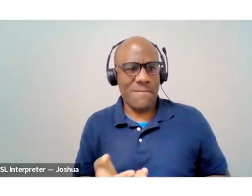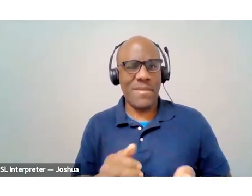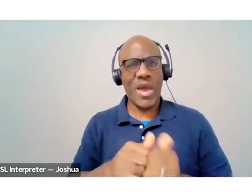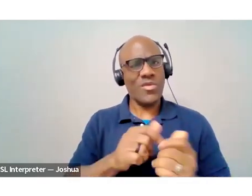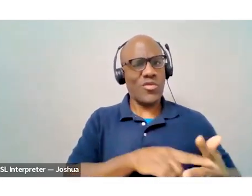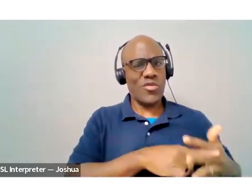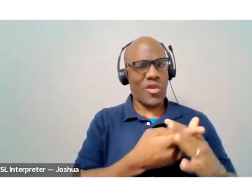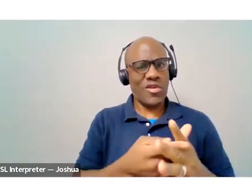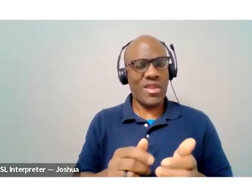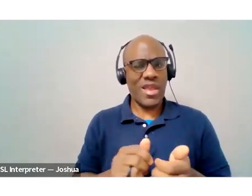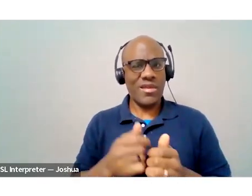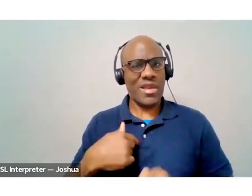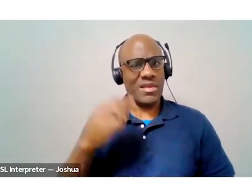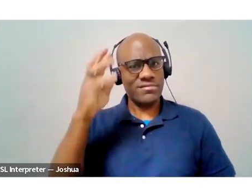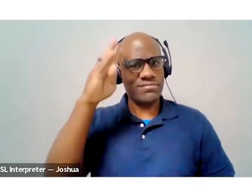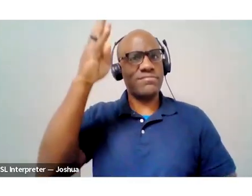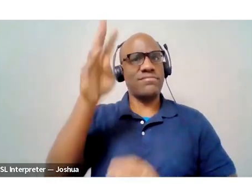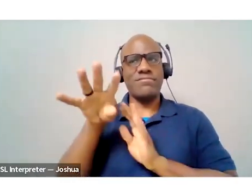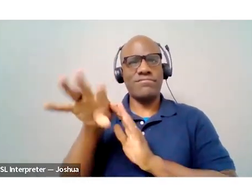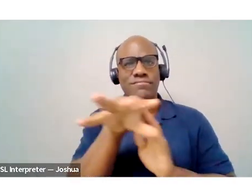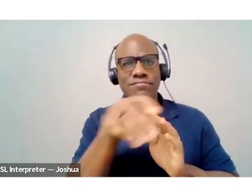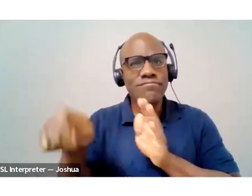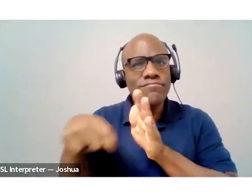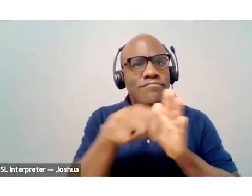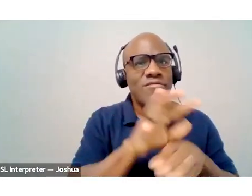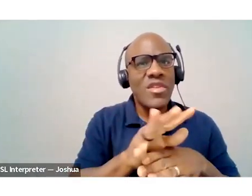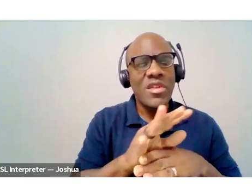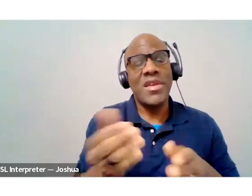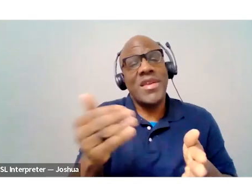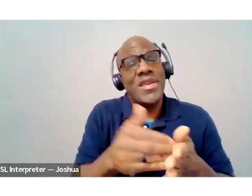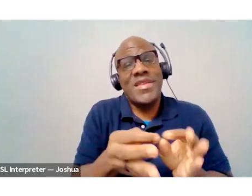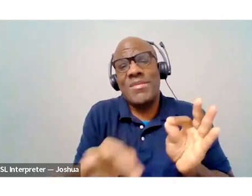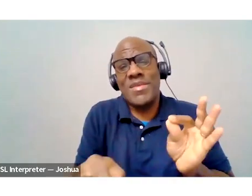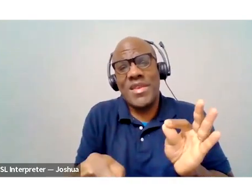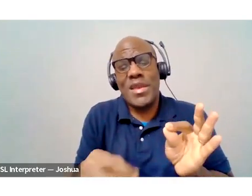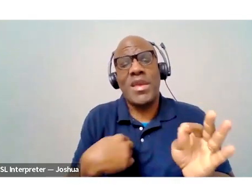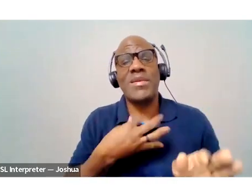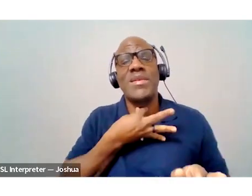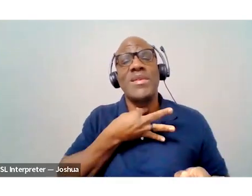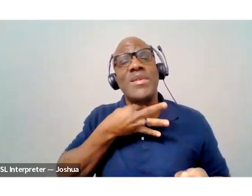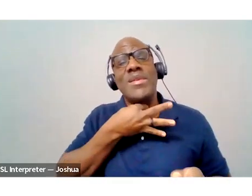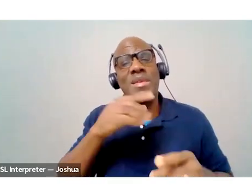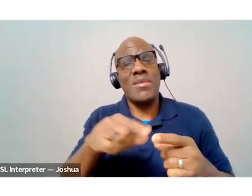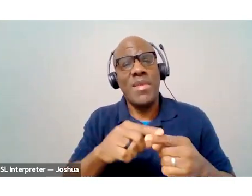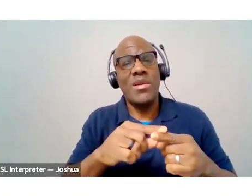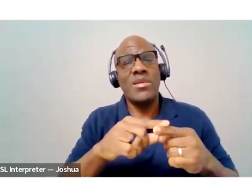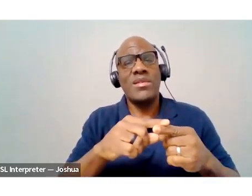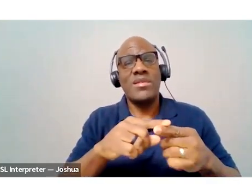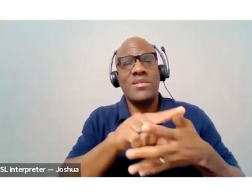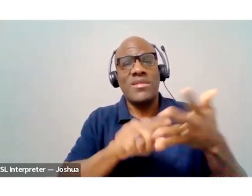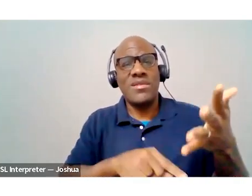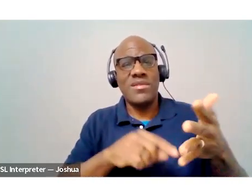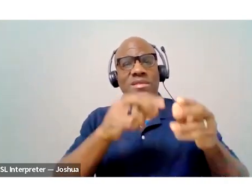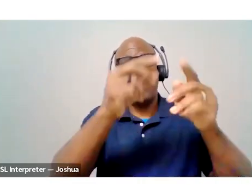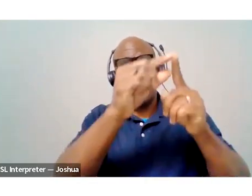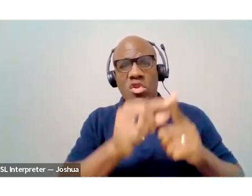Well, I was simply, again, just curious about these terms like lunacy, which